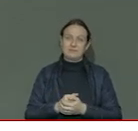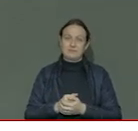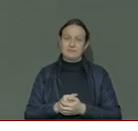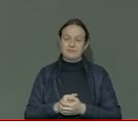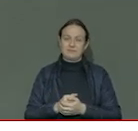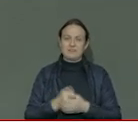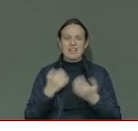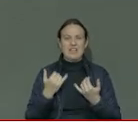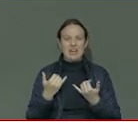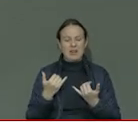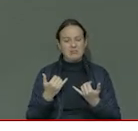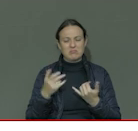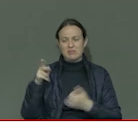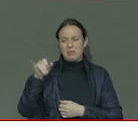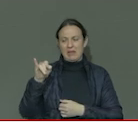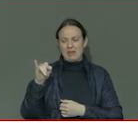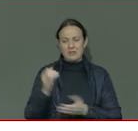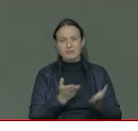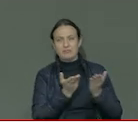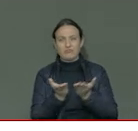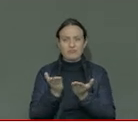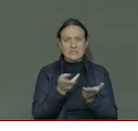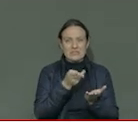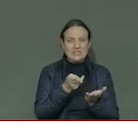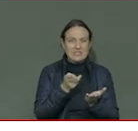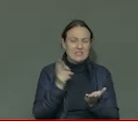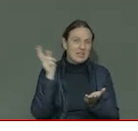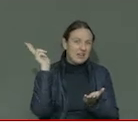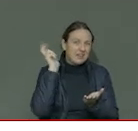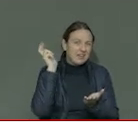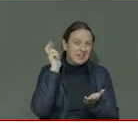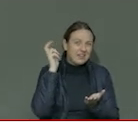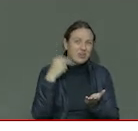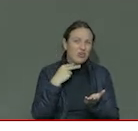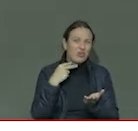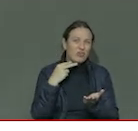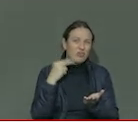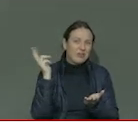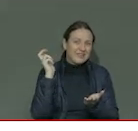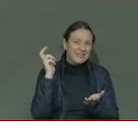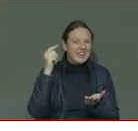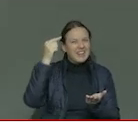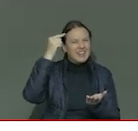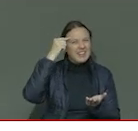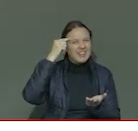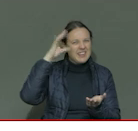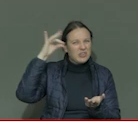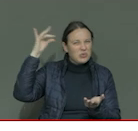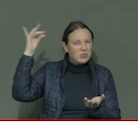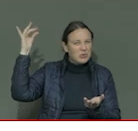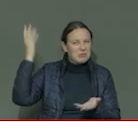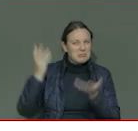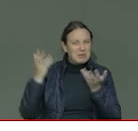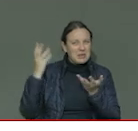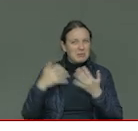And while Pi is on this boat, he hears a voice. And then he thinks that he's hallucinating. He thinks that it's Richard